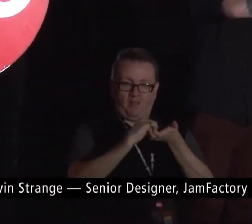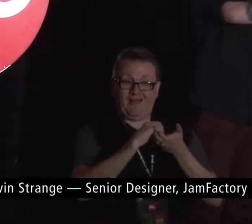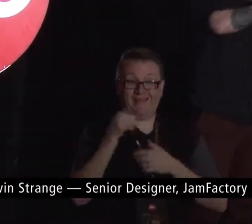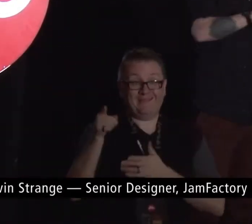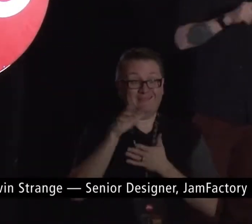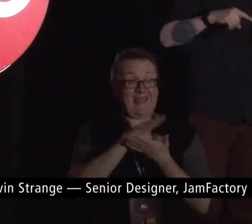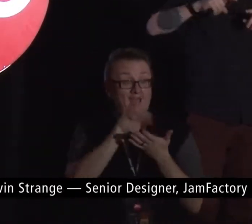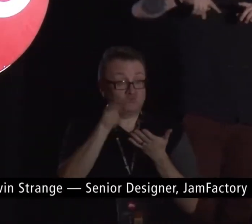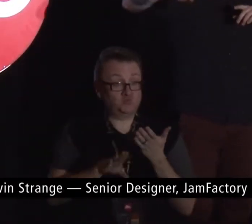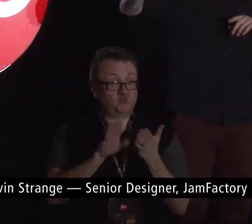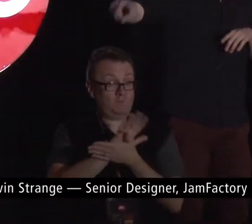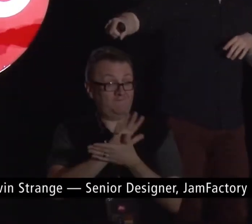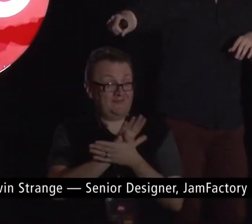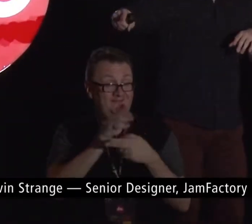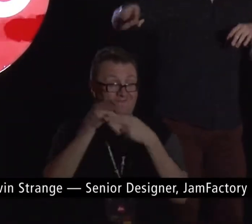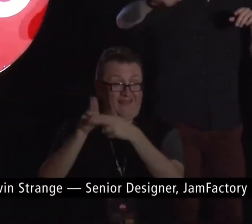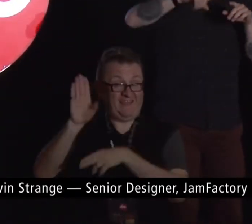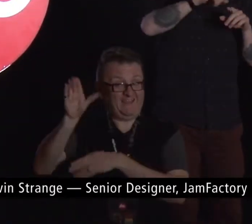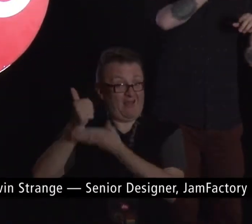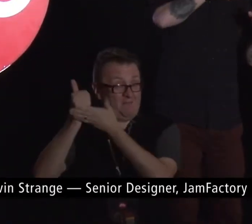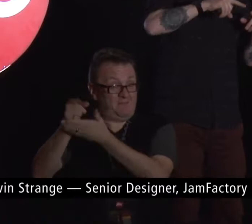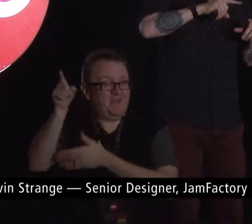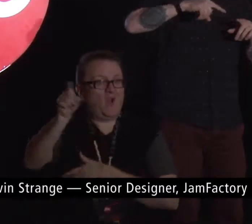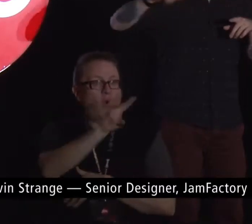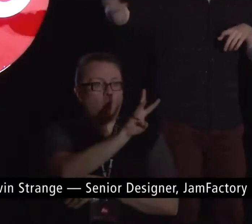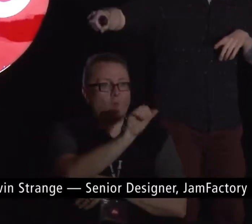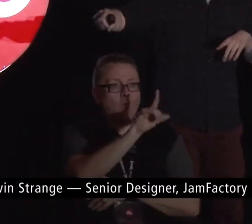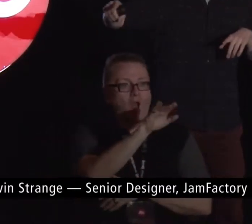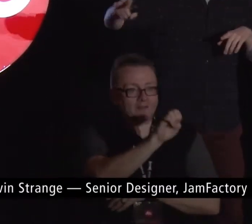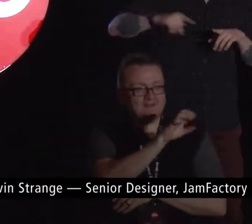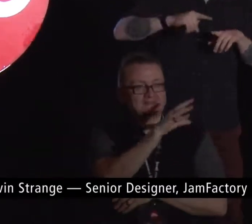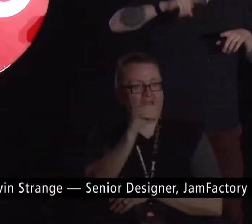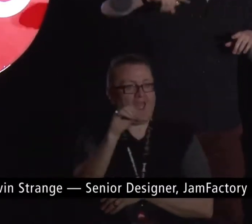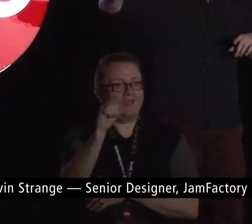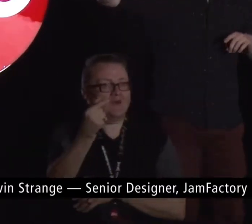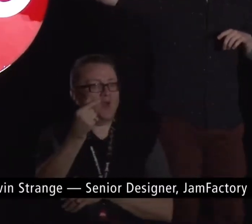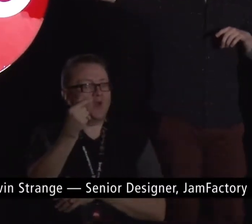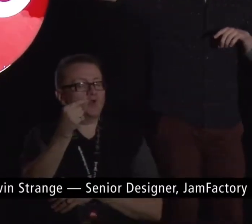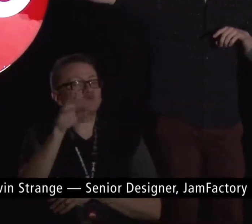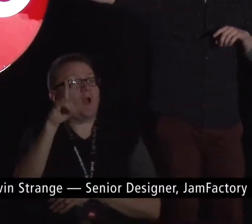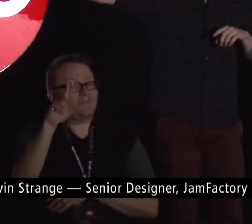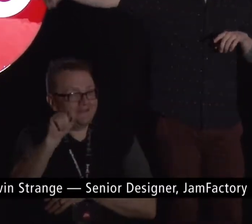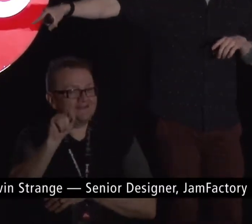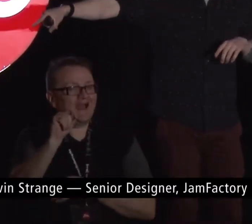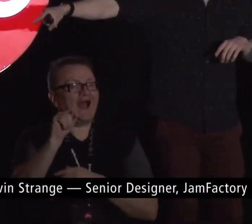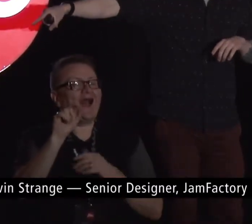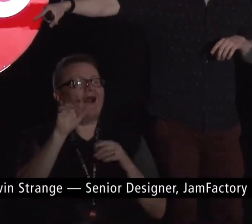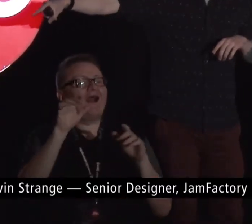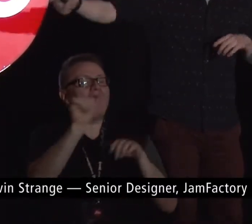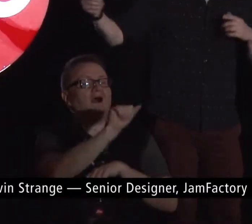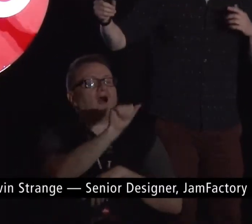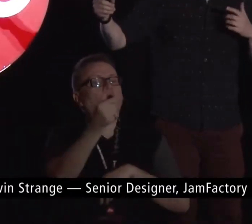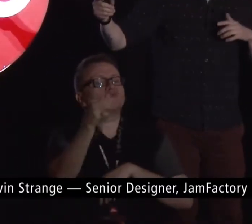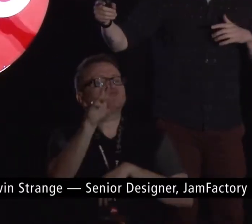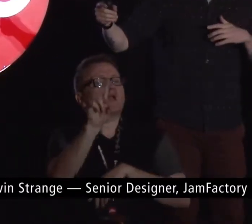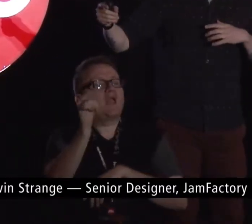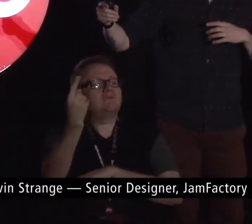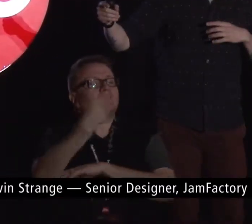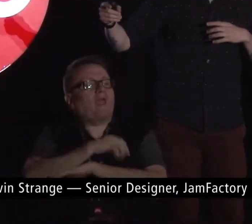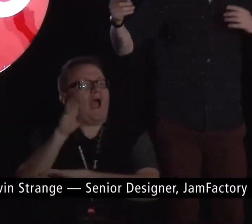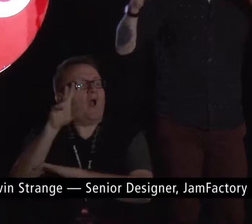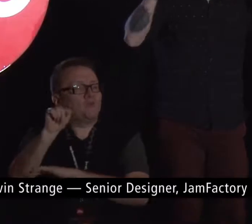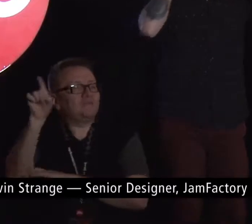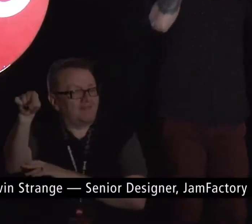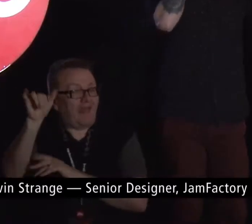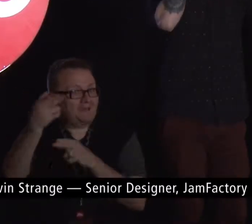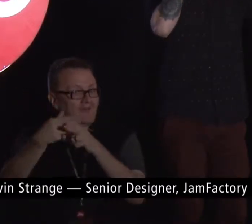partnership. That student film that they eventually helped to finish was Wallace and Gromit's A Grand Day Out, which then went on to win an Oscar. And